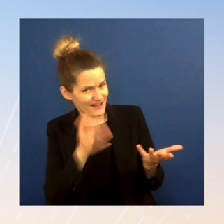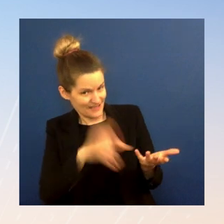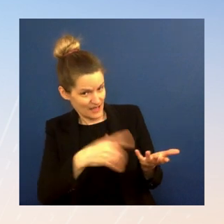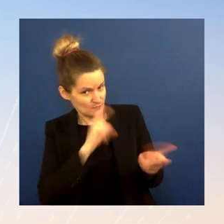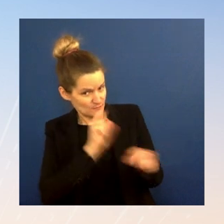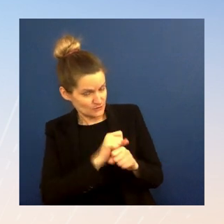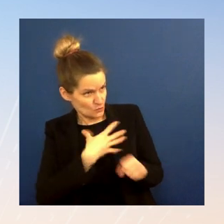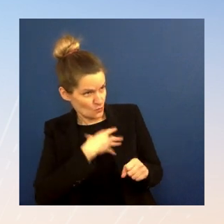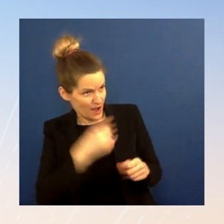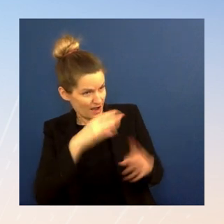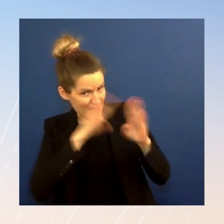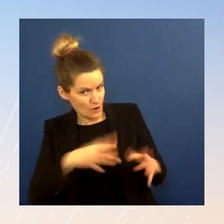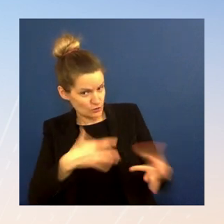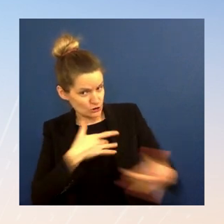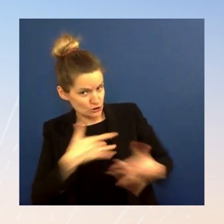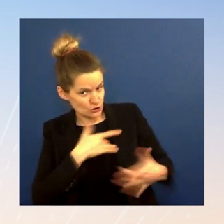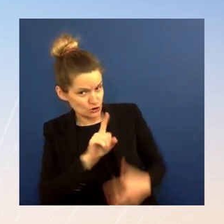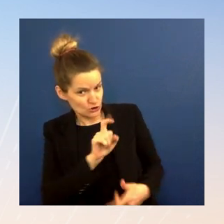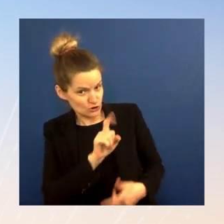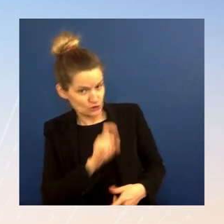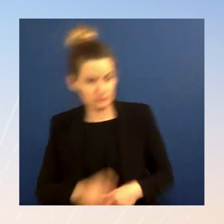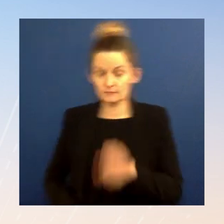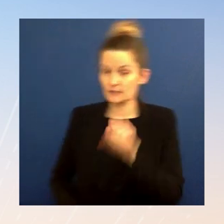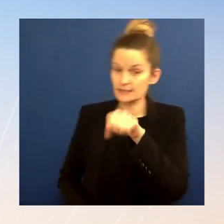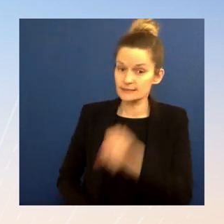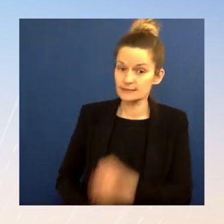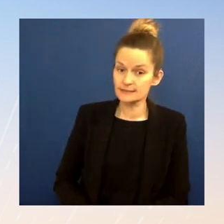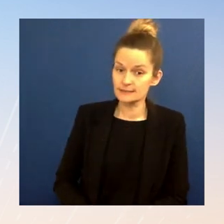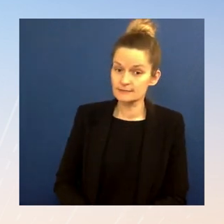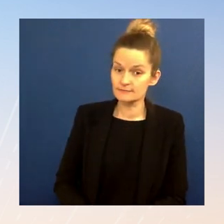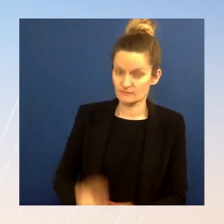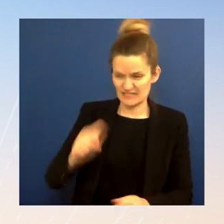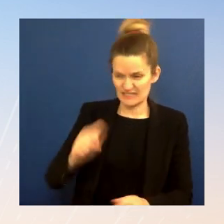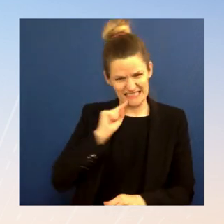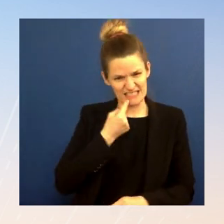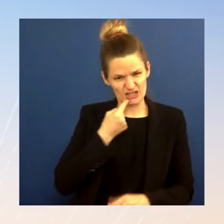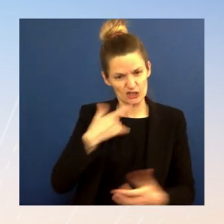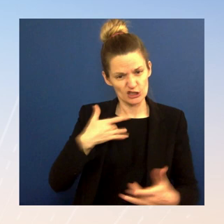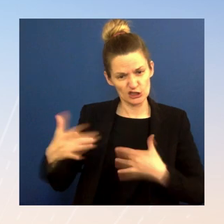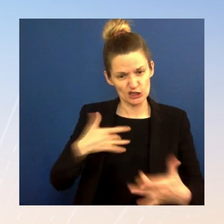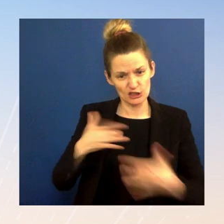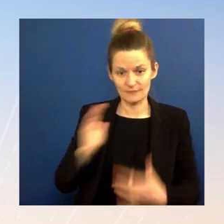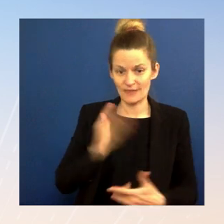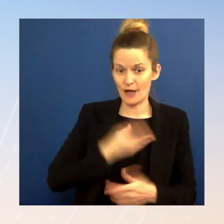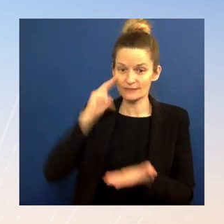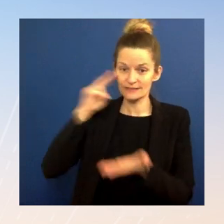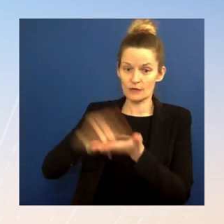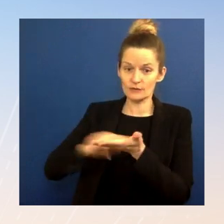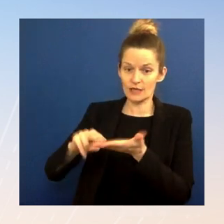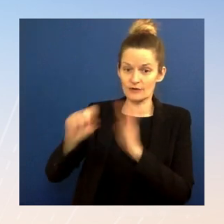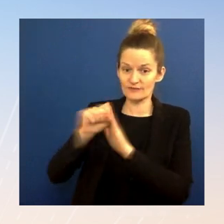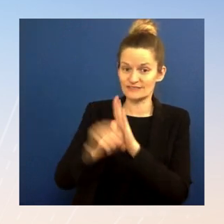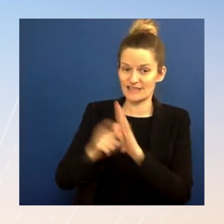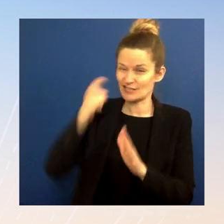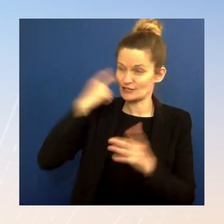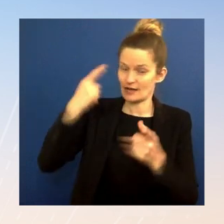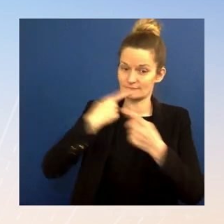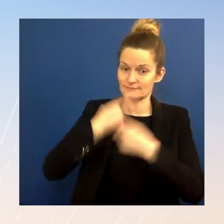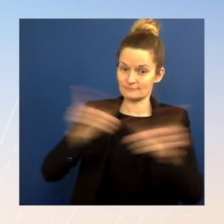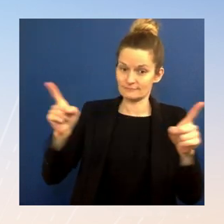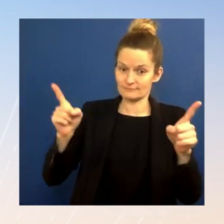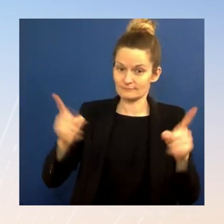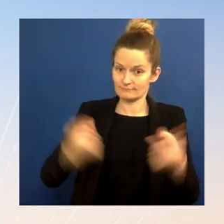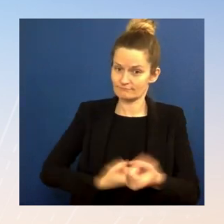concern, a significant concern, given our Secretary of State just conveyed that. And certainly our concerns about China